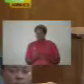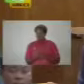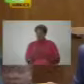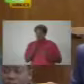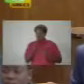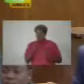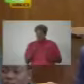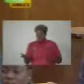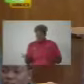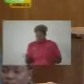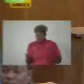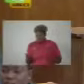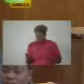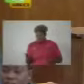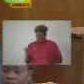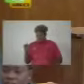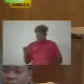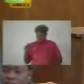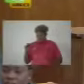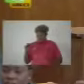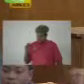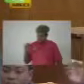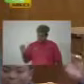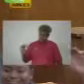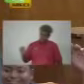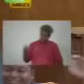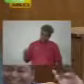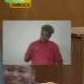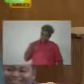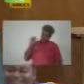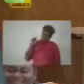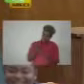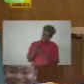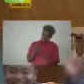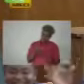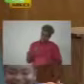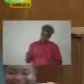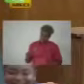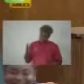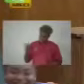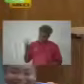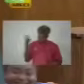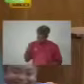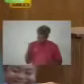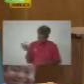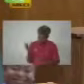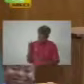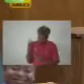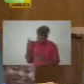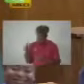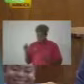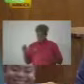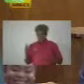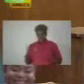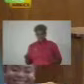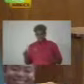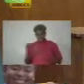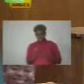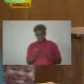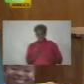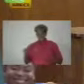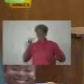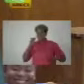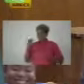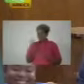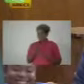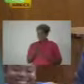no, that is Kamina's. A capture of, she always have these beautiful flags. And, yes. Is a